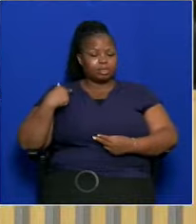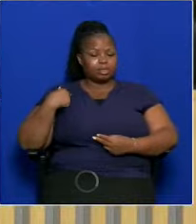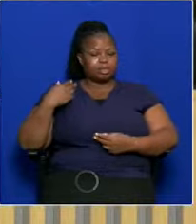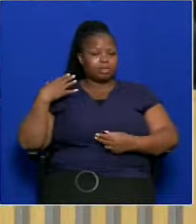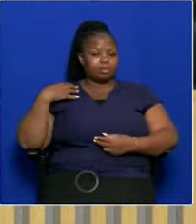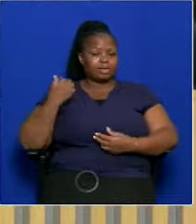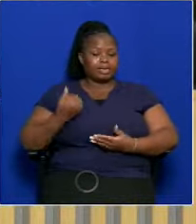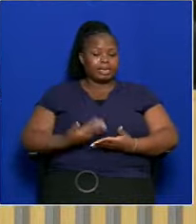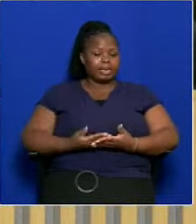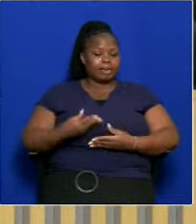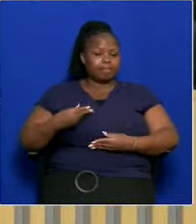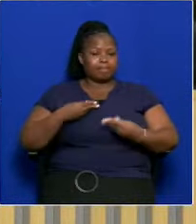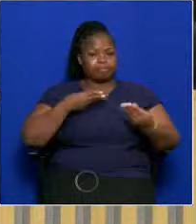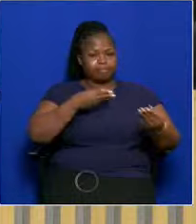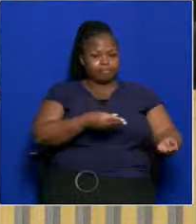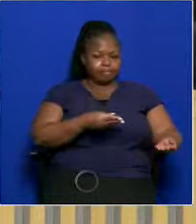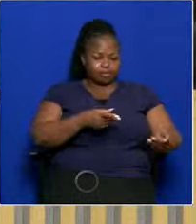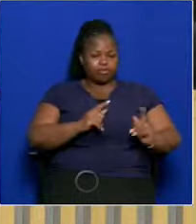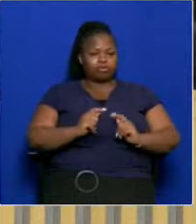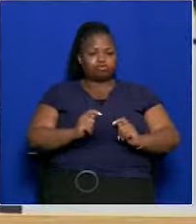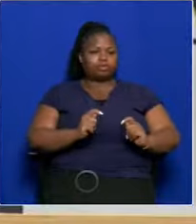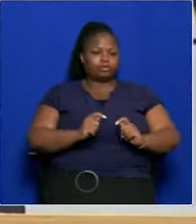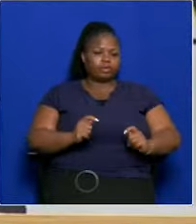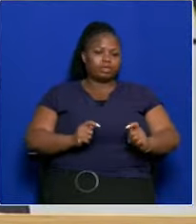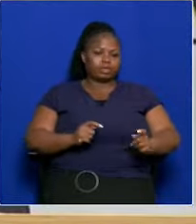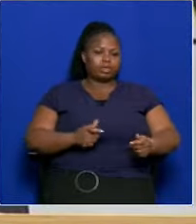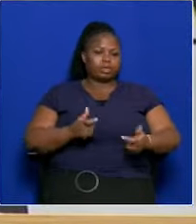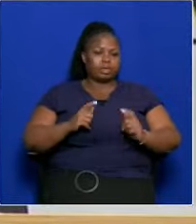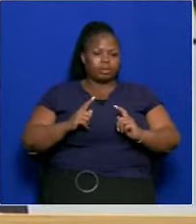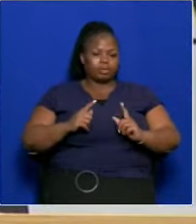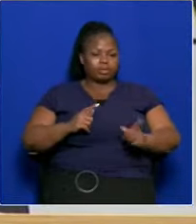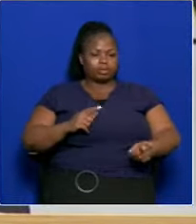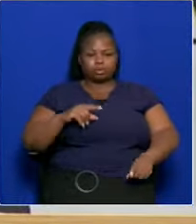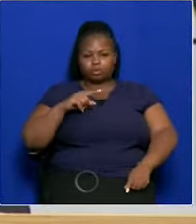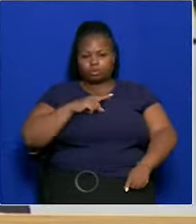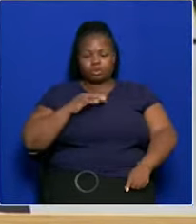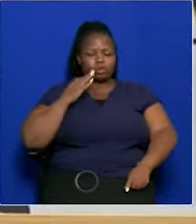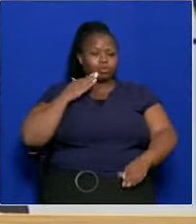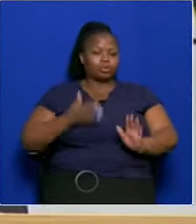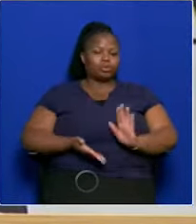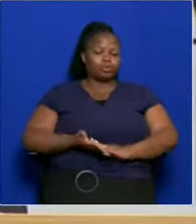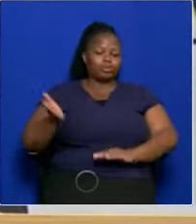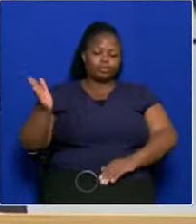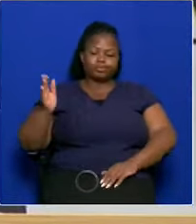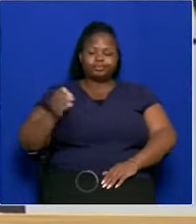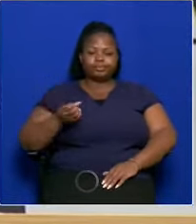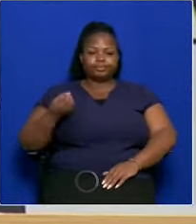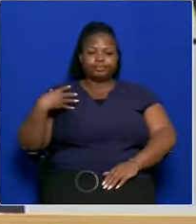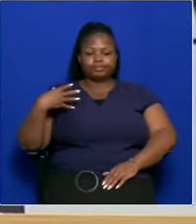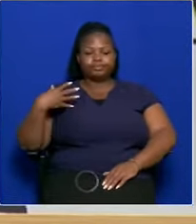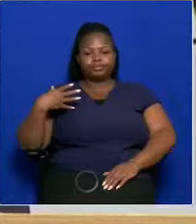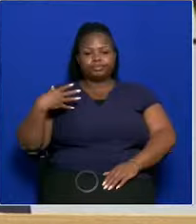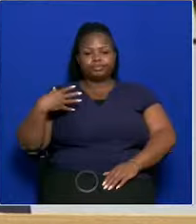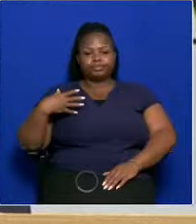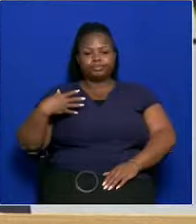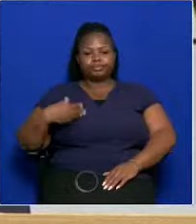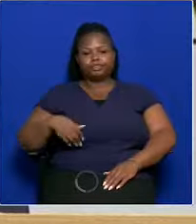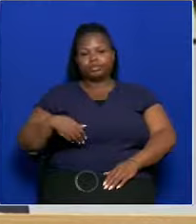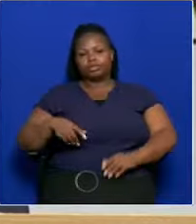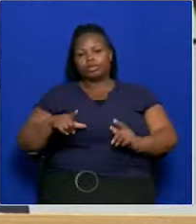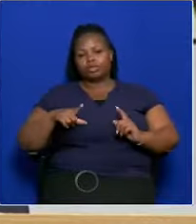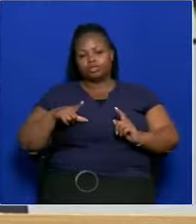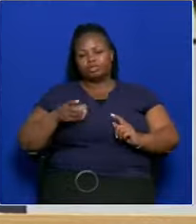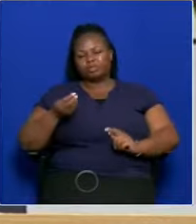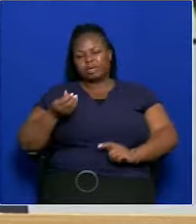for those traveling allowance, because when you go, they give you standing advance money, which you